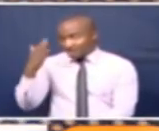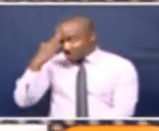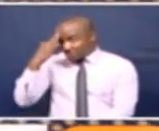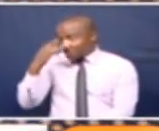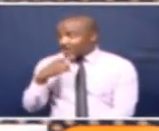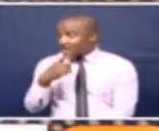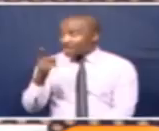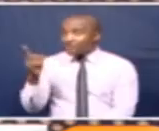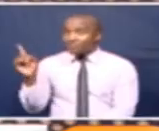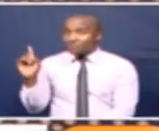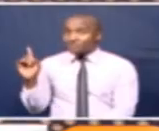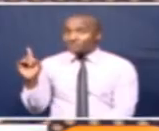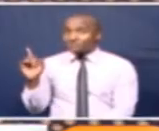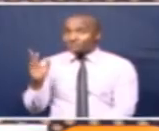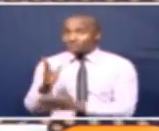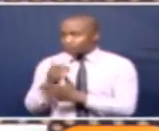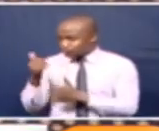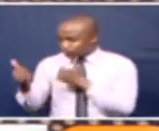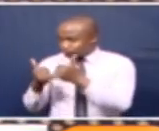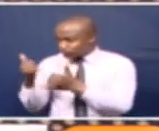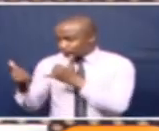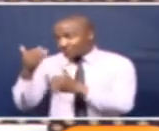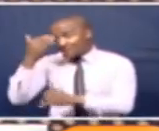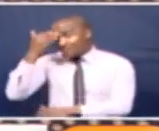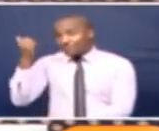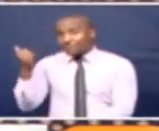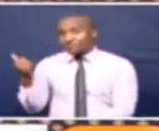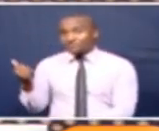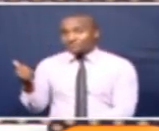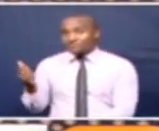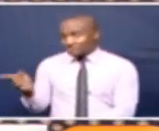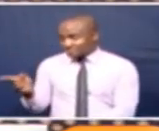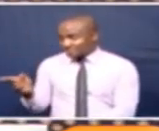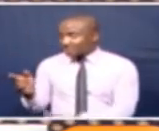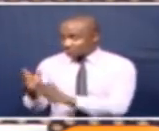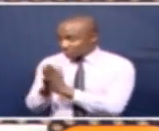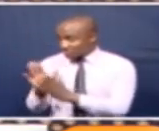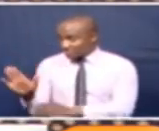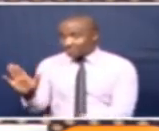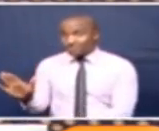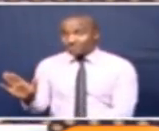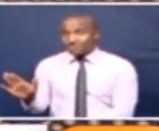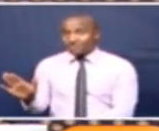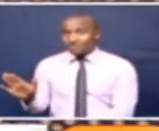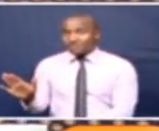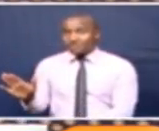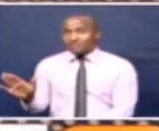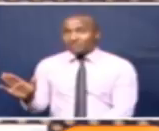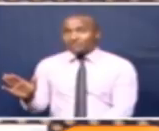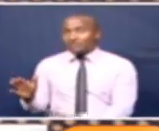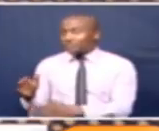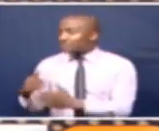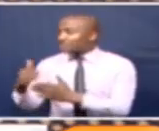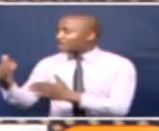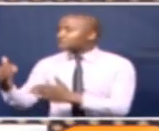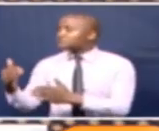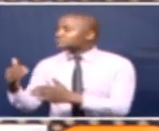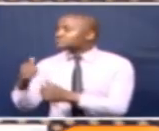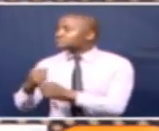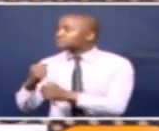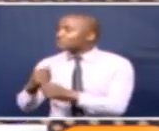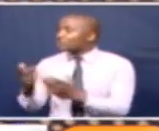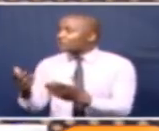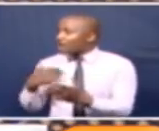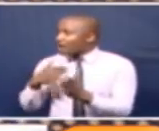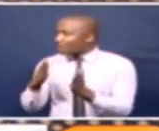everybody is really on your case because of this big story. What are the next few days looking like for you?